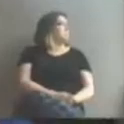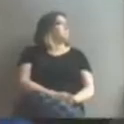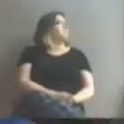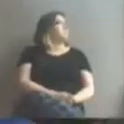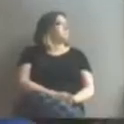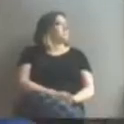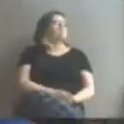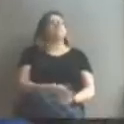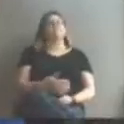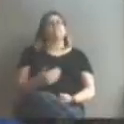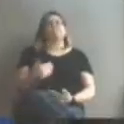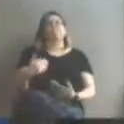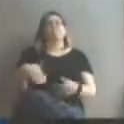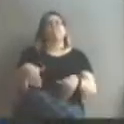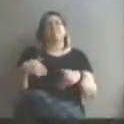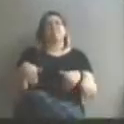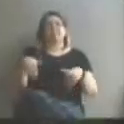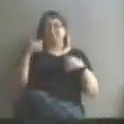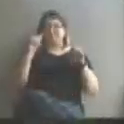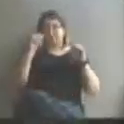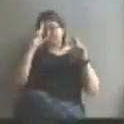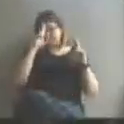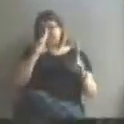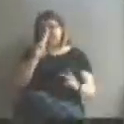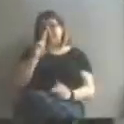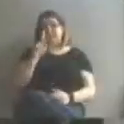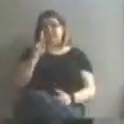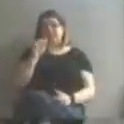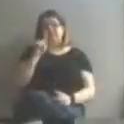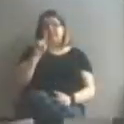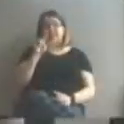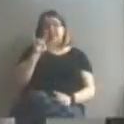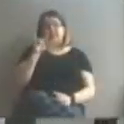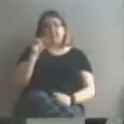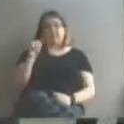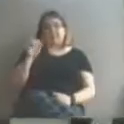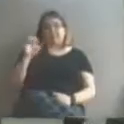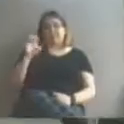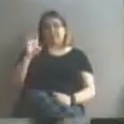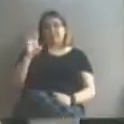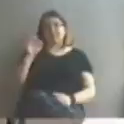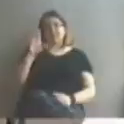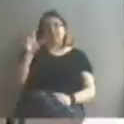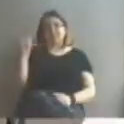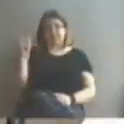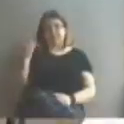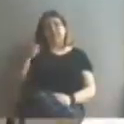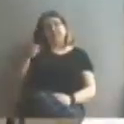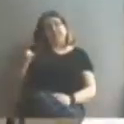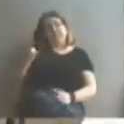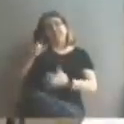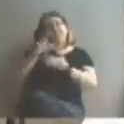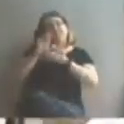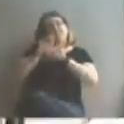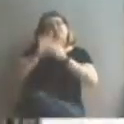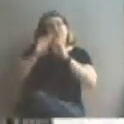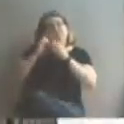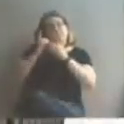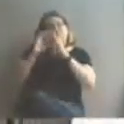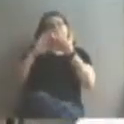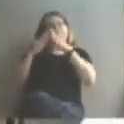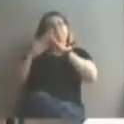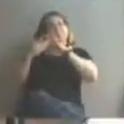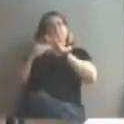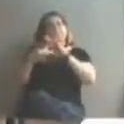We have the pleasure of recognizing Catalina Ibarra, who has been a Jefferson County Public School District community partner